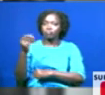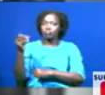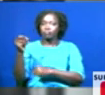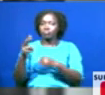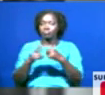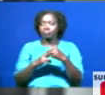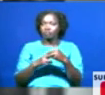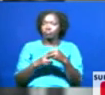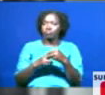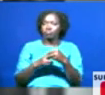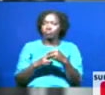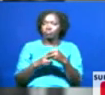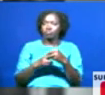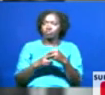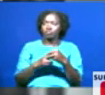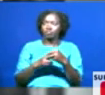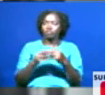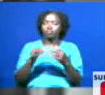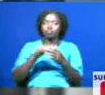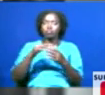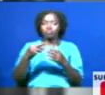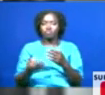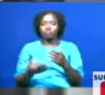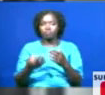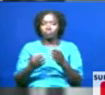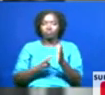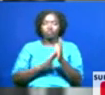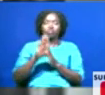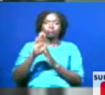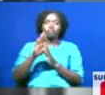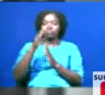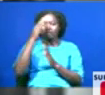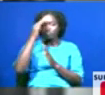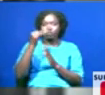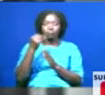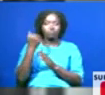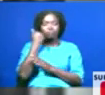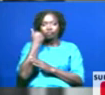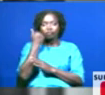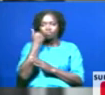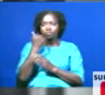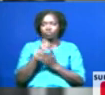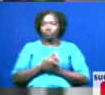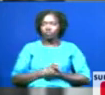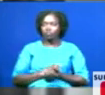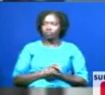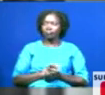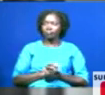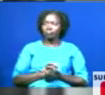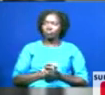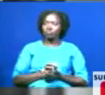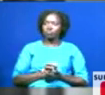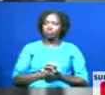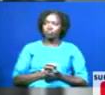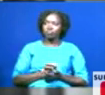term fell short of his previous development record, mainly because he was ailing.